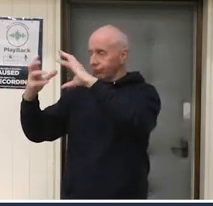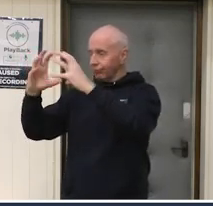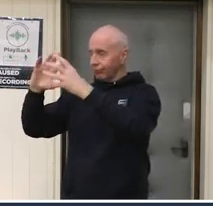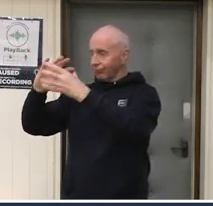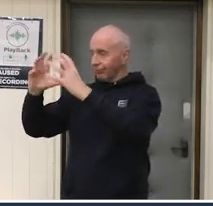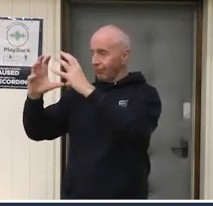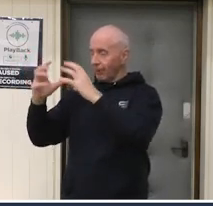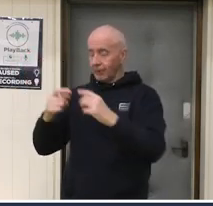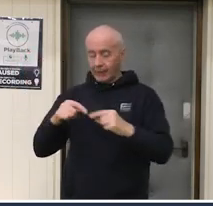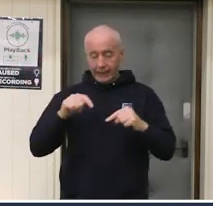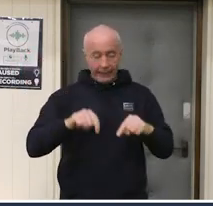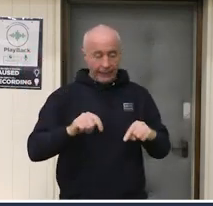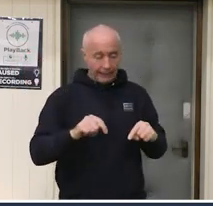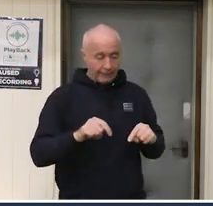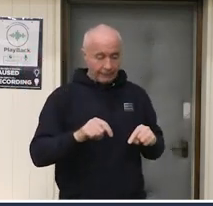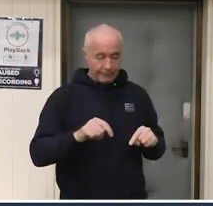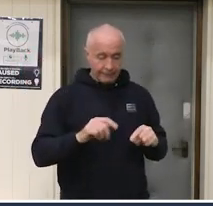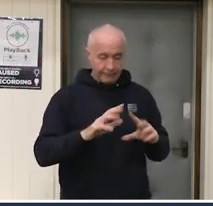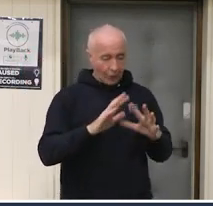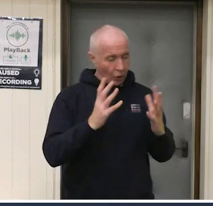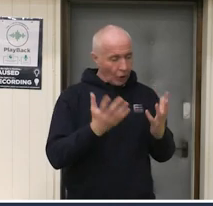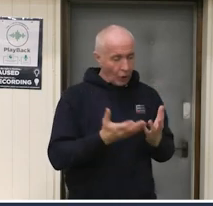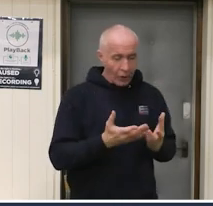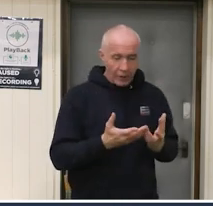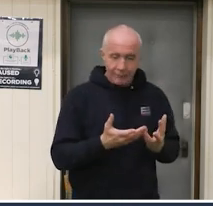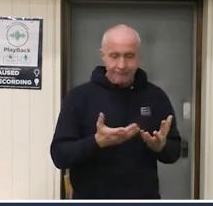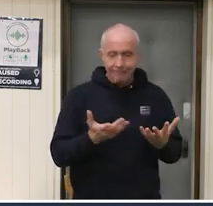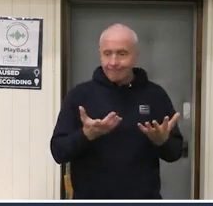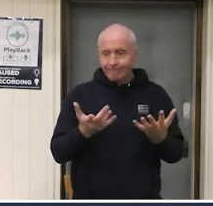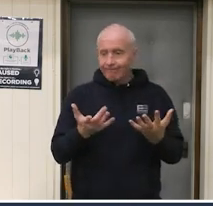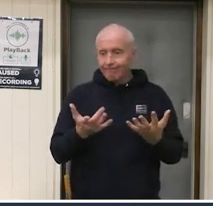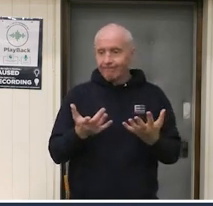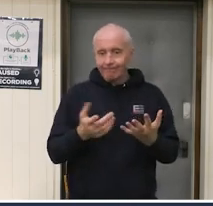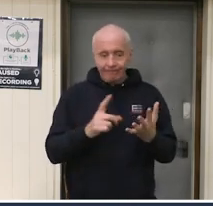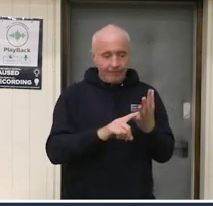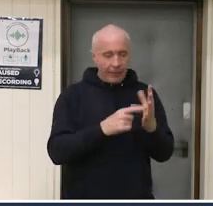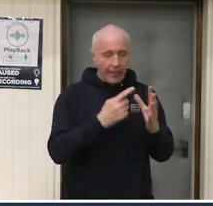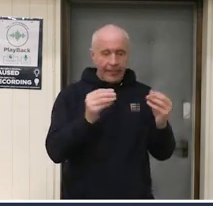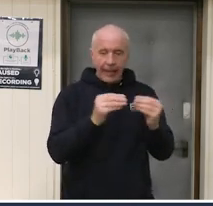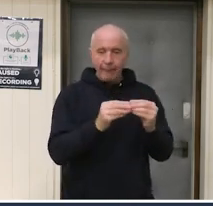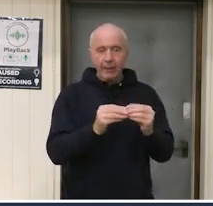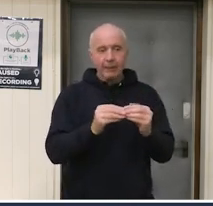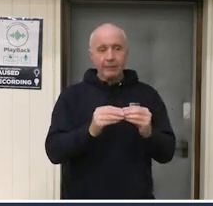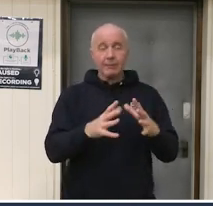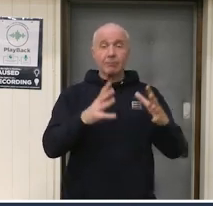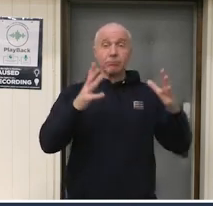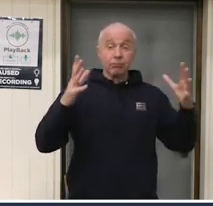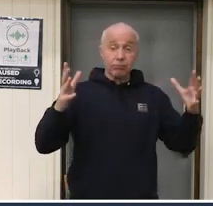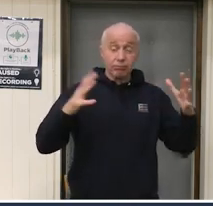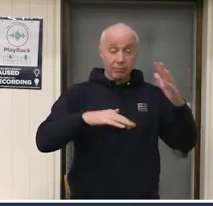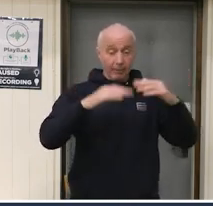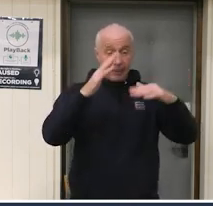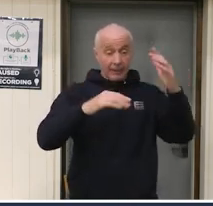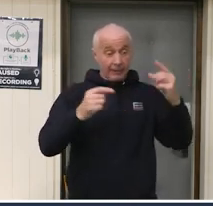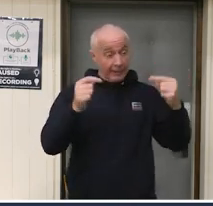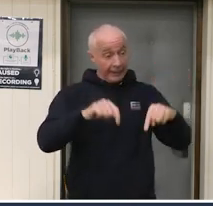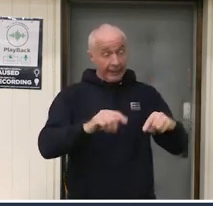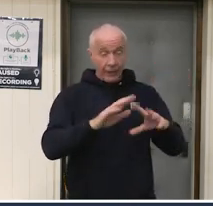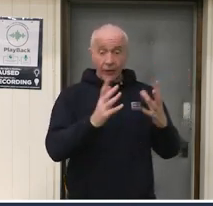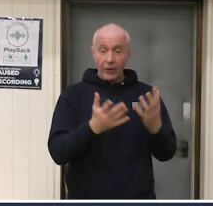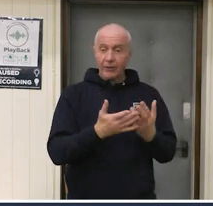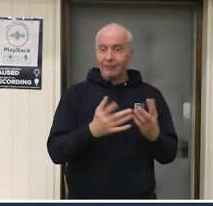have either time or a lab the size of a star on Earth. That would be ridiculous. So we have to be a bit more clever about how we